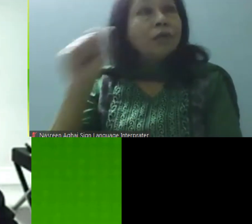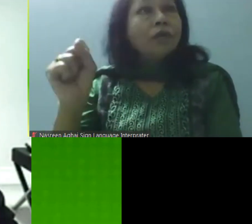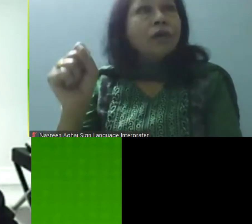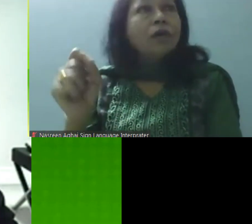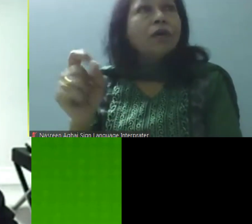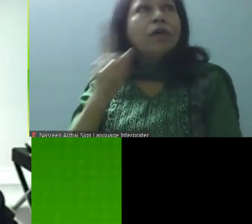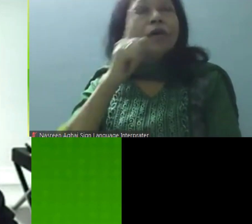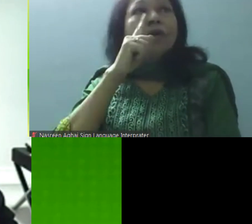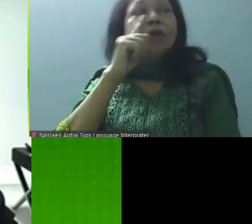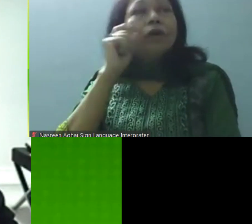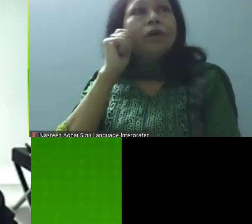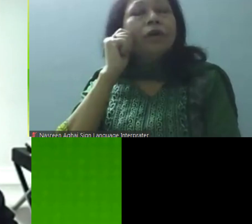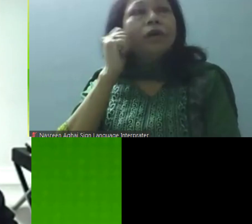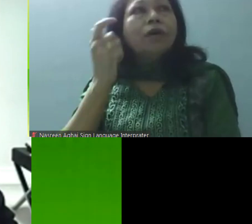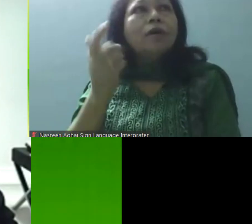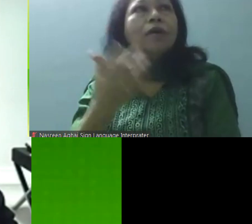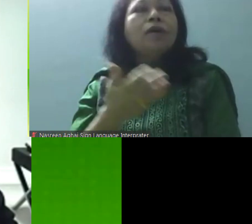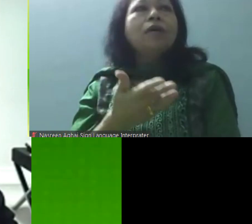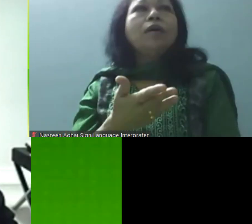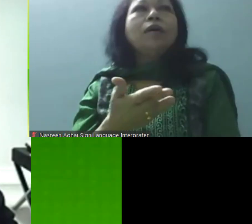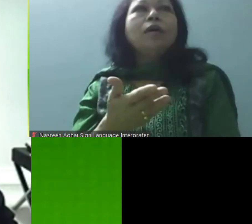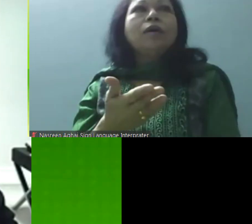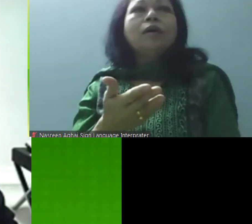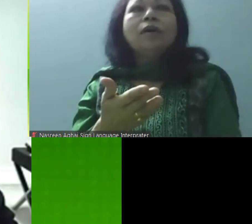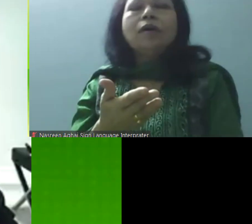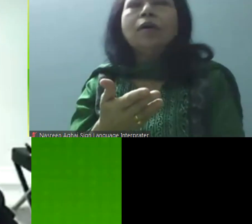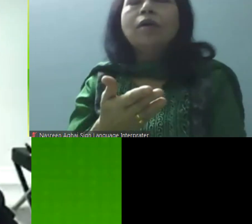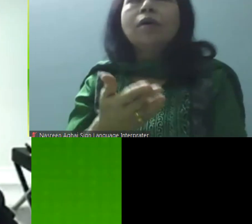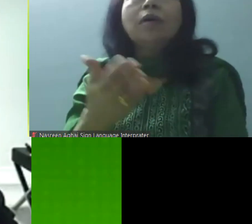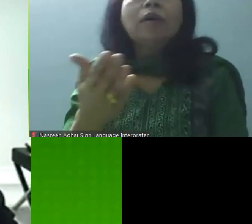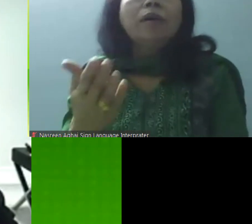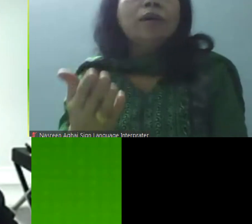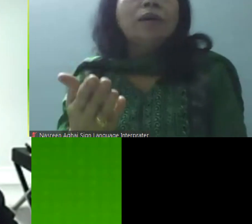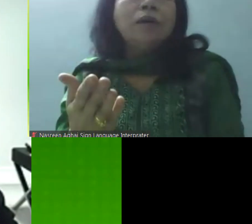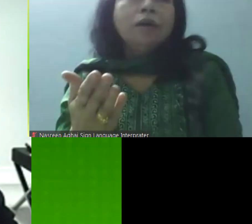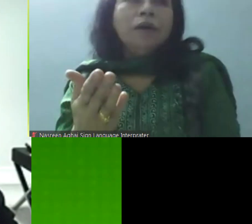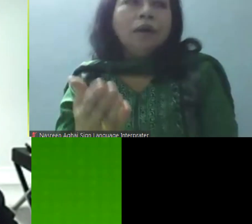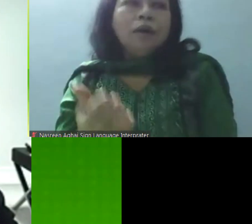have the skill and knowledge to